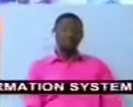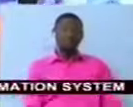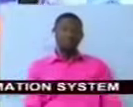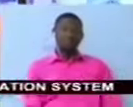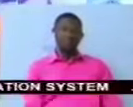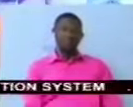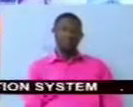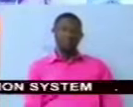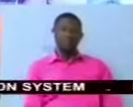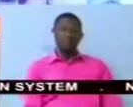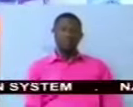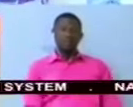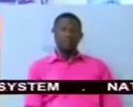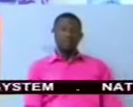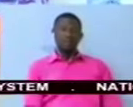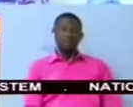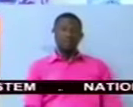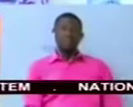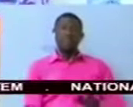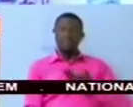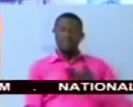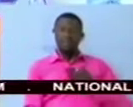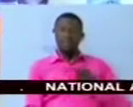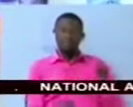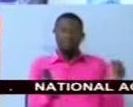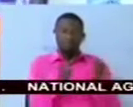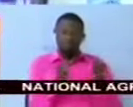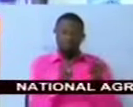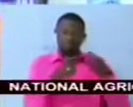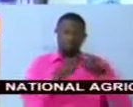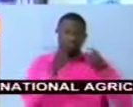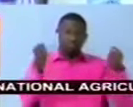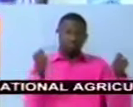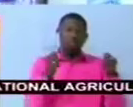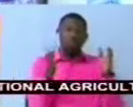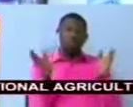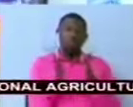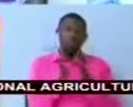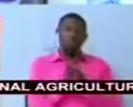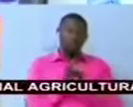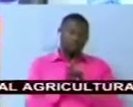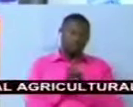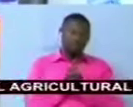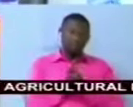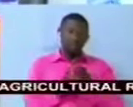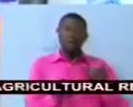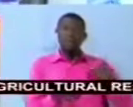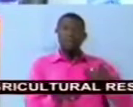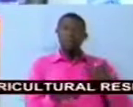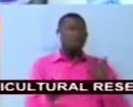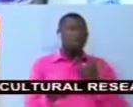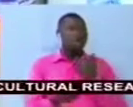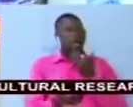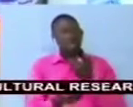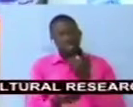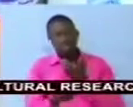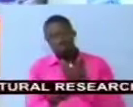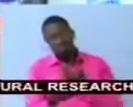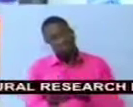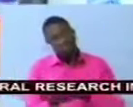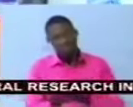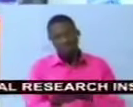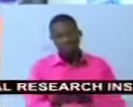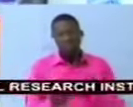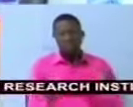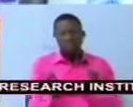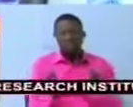doxal. I also had a free refrigerator. Fa la ñoo ñaan seen dox mu sedd. That's where they come and pick cool water. Bitik bi ma fa